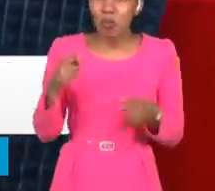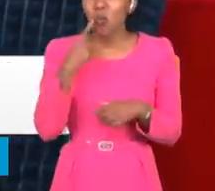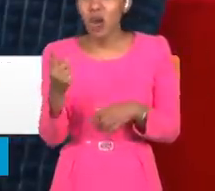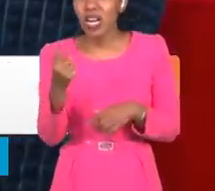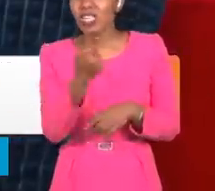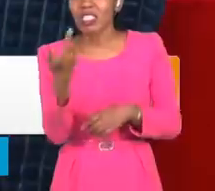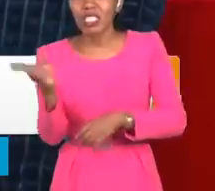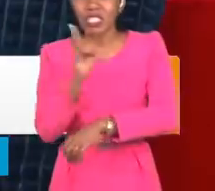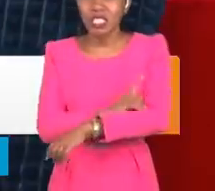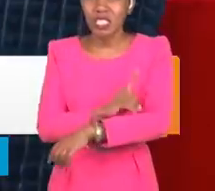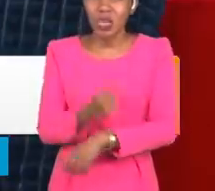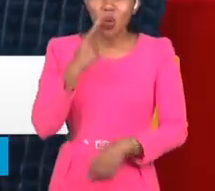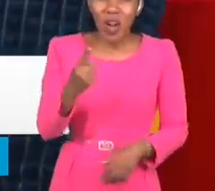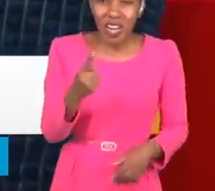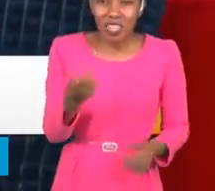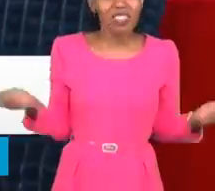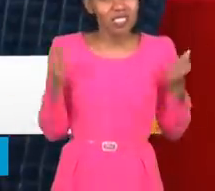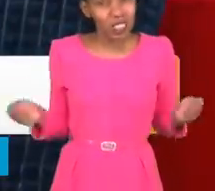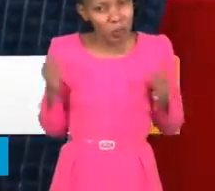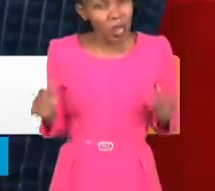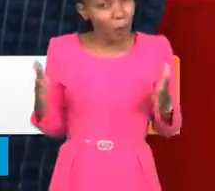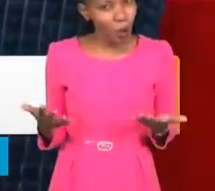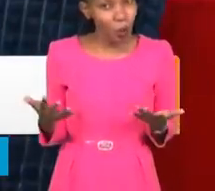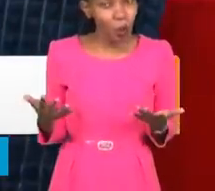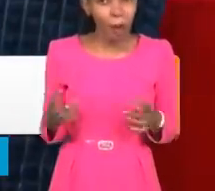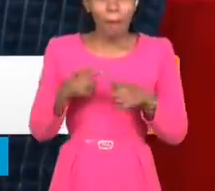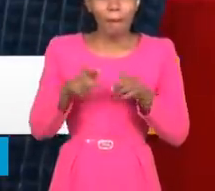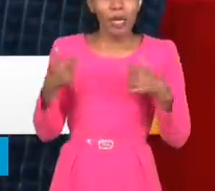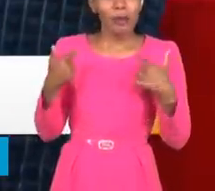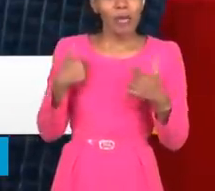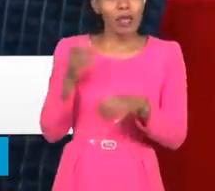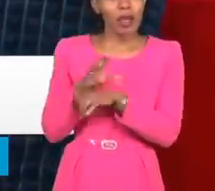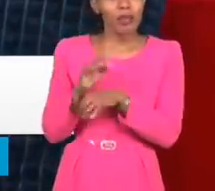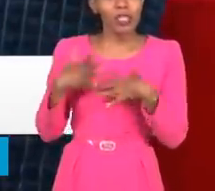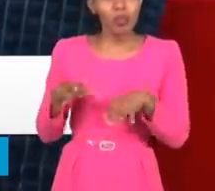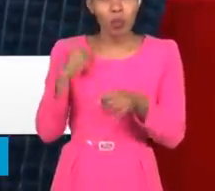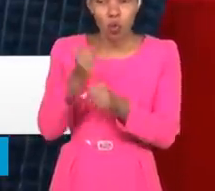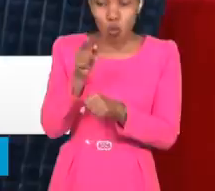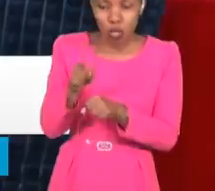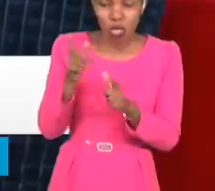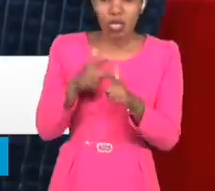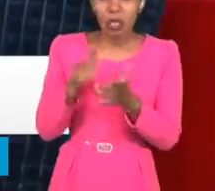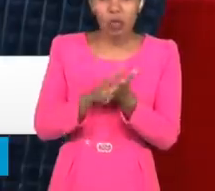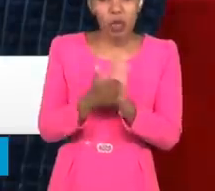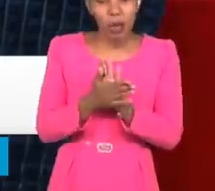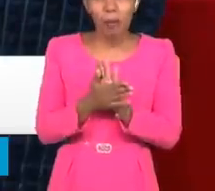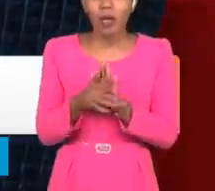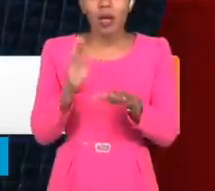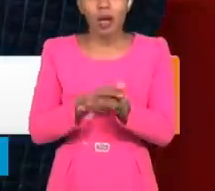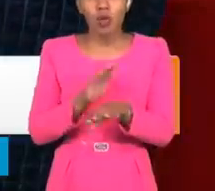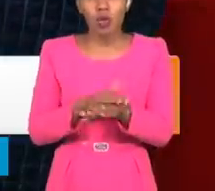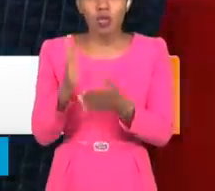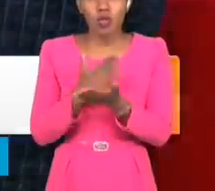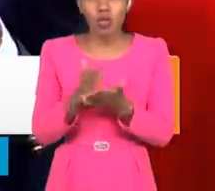siku. It's true, like, mia moja. It's yeah, true. Yeah. So I tell them, mm-hmm, do this, mm-hmm, and you will be like this. Okay. That is what you need to share